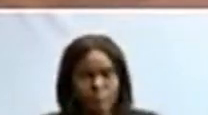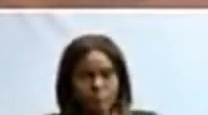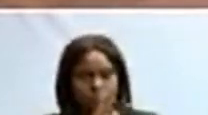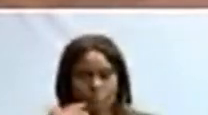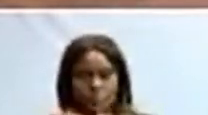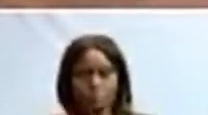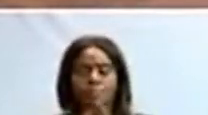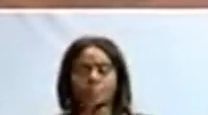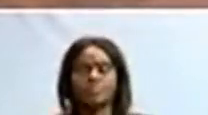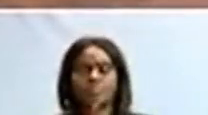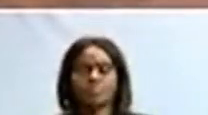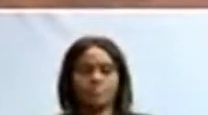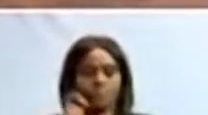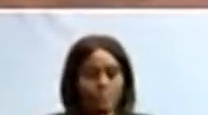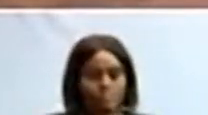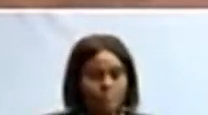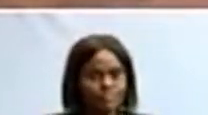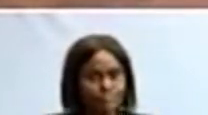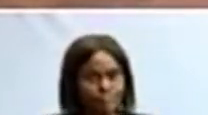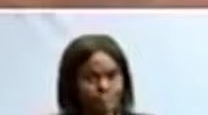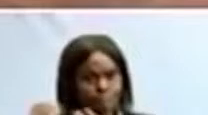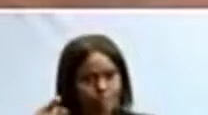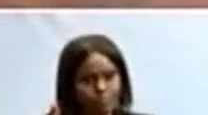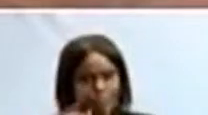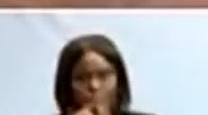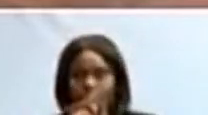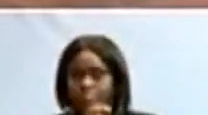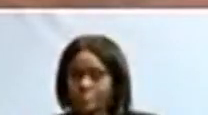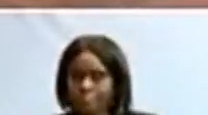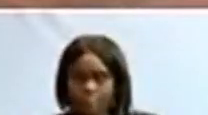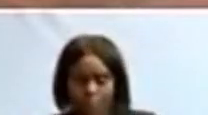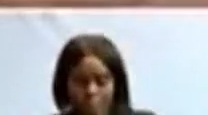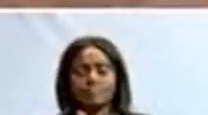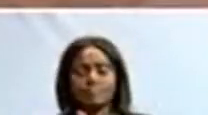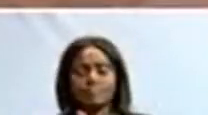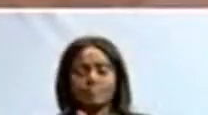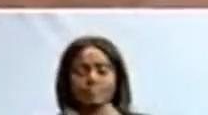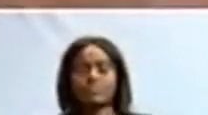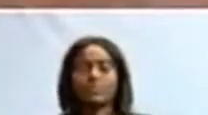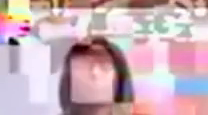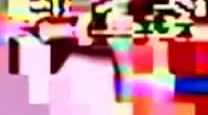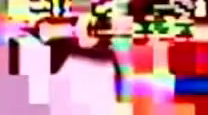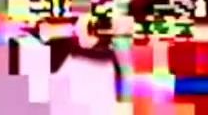are now rating authority.